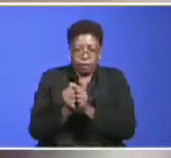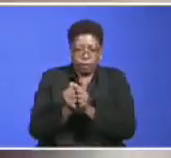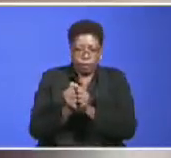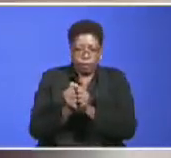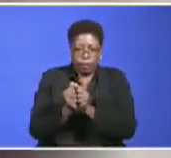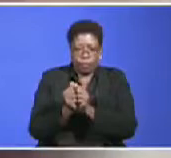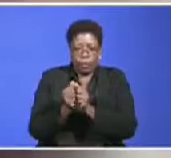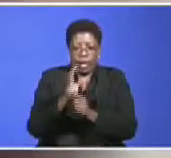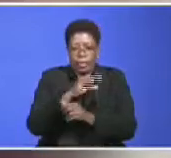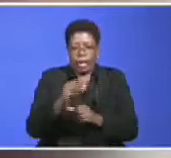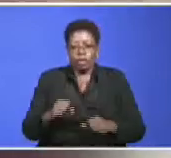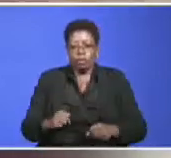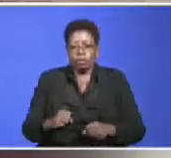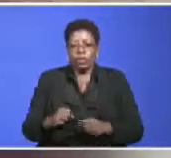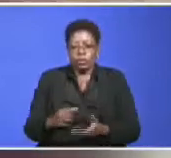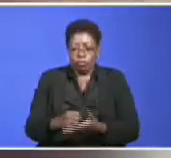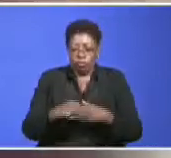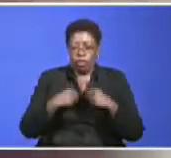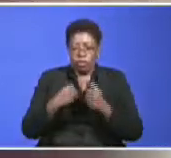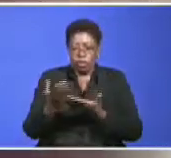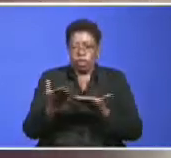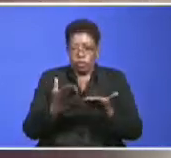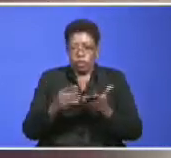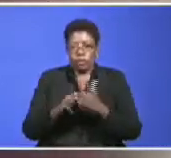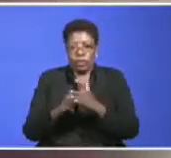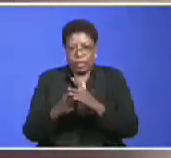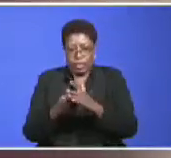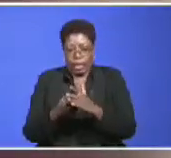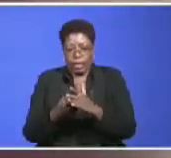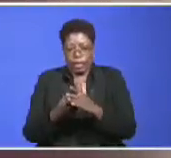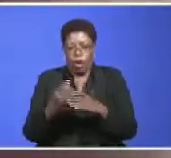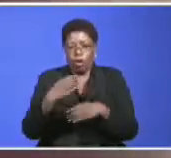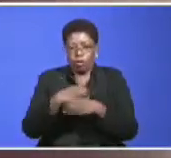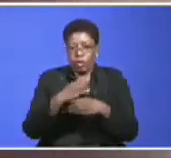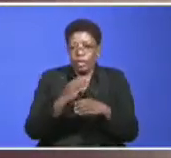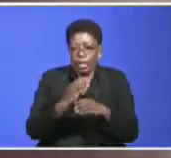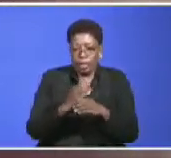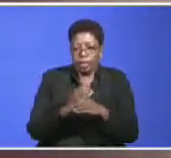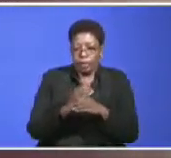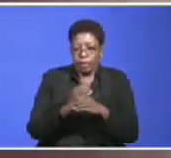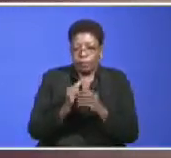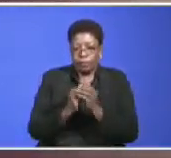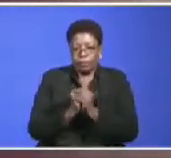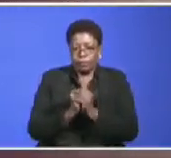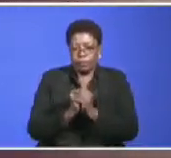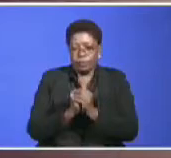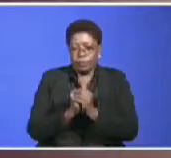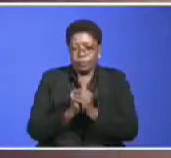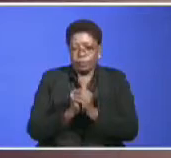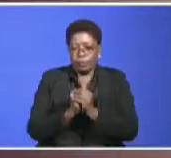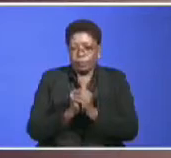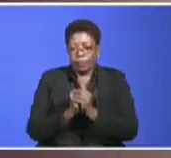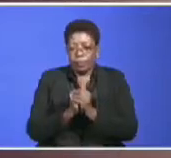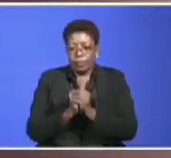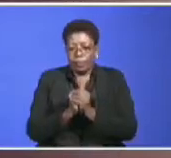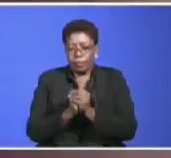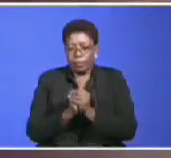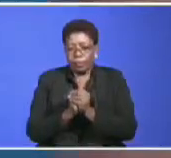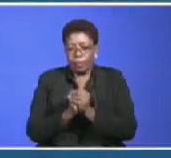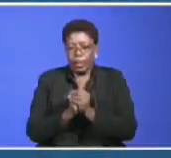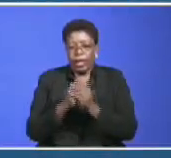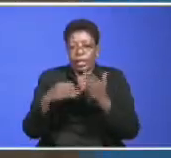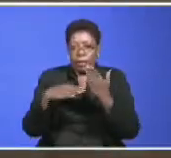that rescue services be established. Parliamentarians recently passed the Aircraft Accident Investigation Authority